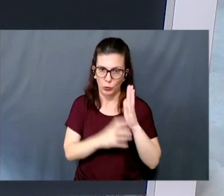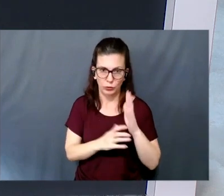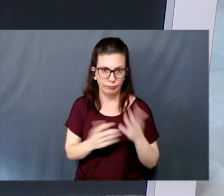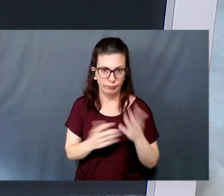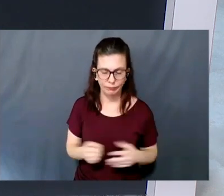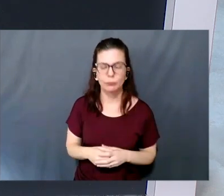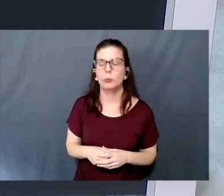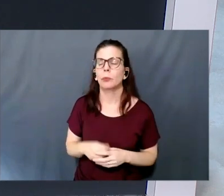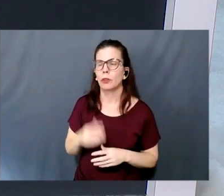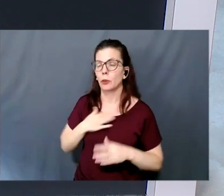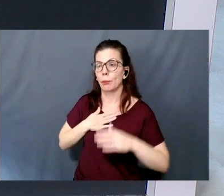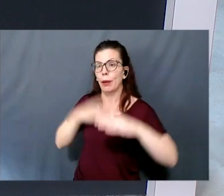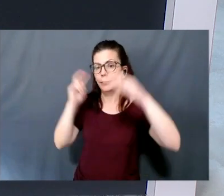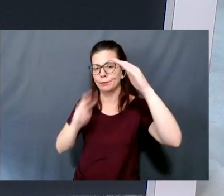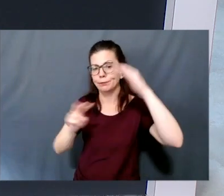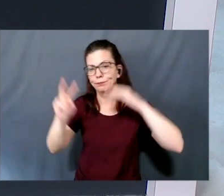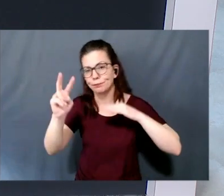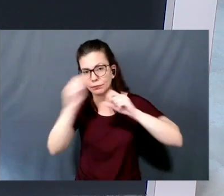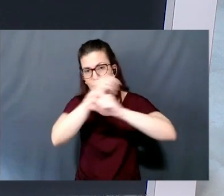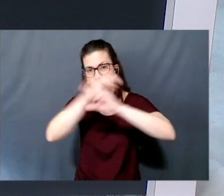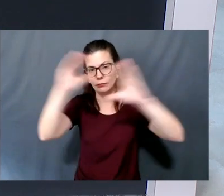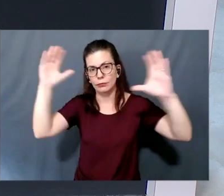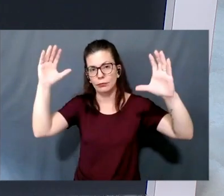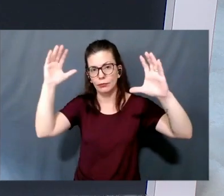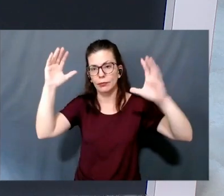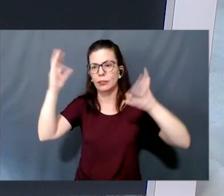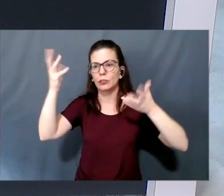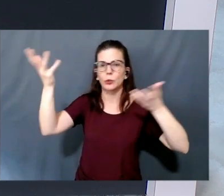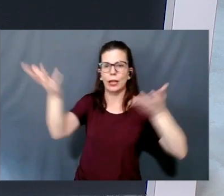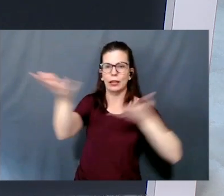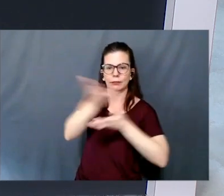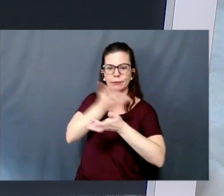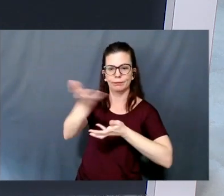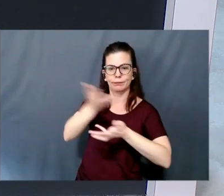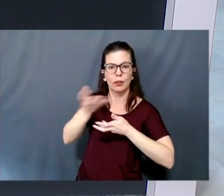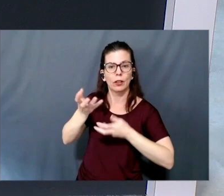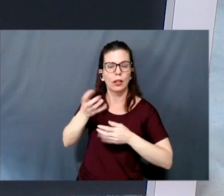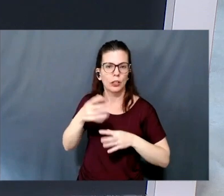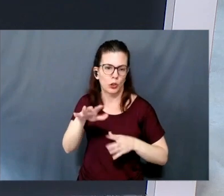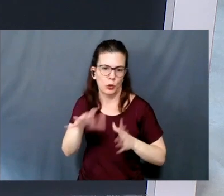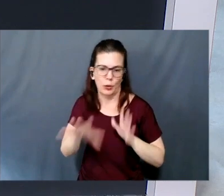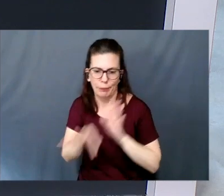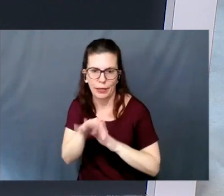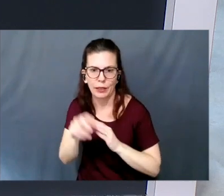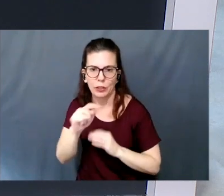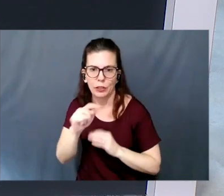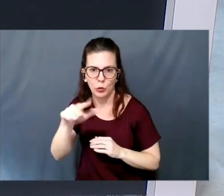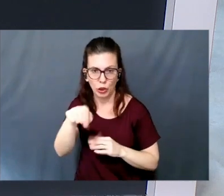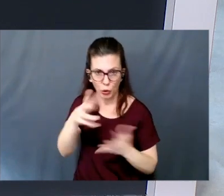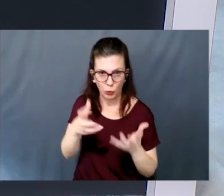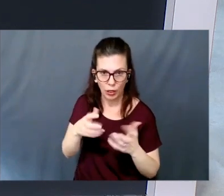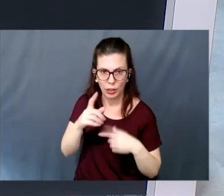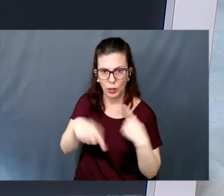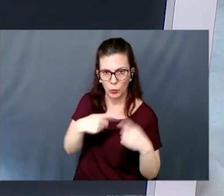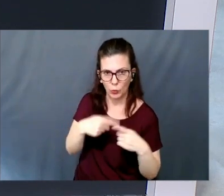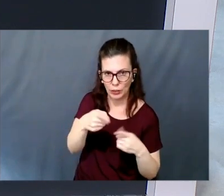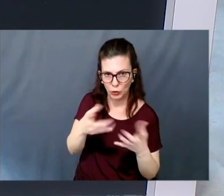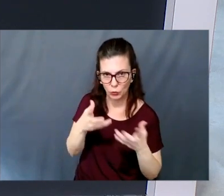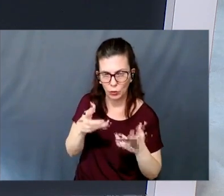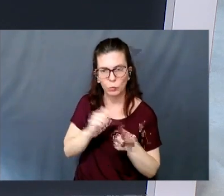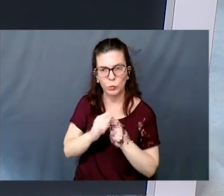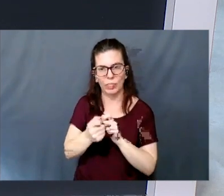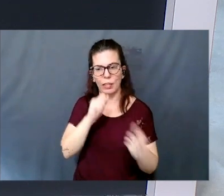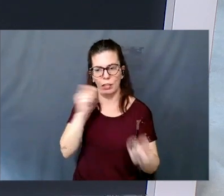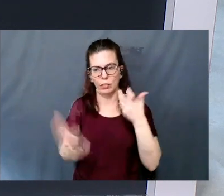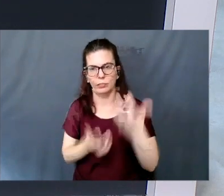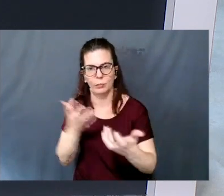this being completely interoperable so that you can use the tool that you want, when you want, with the customizability that you want. Yeah,